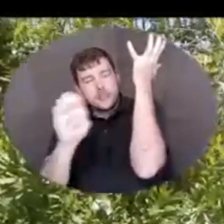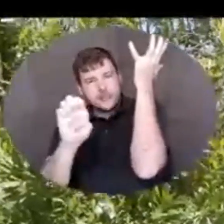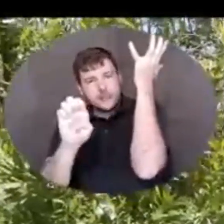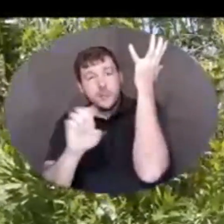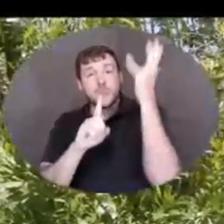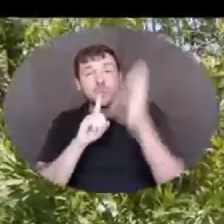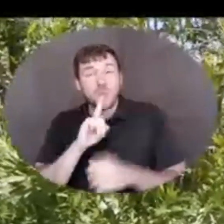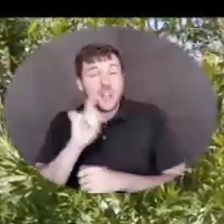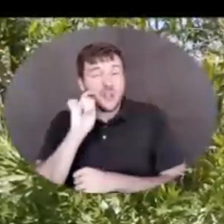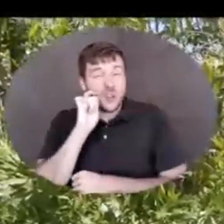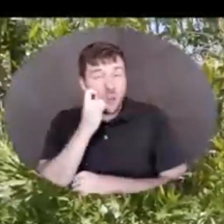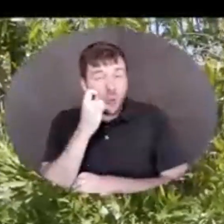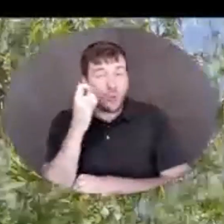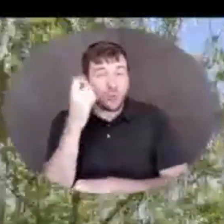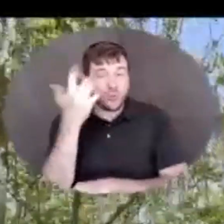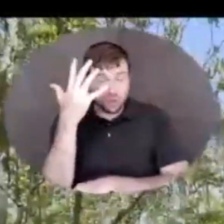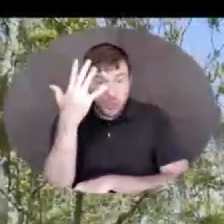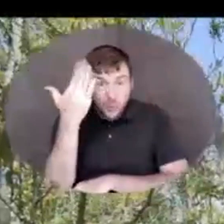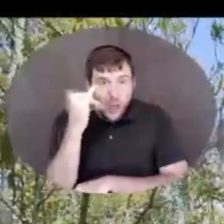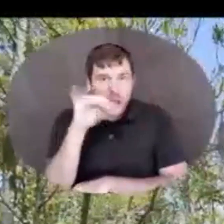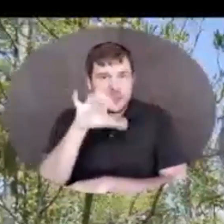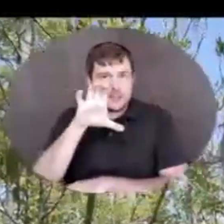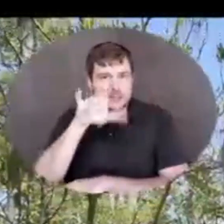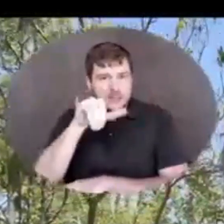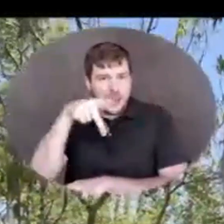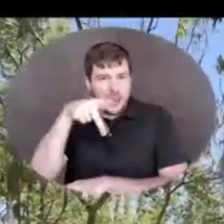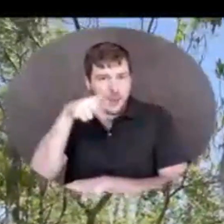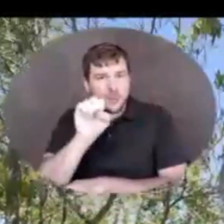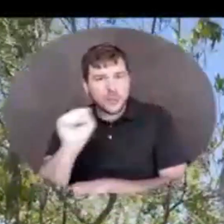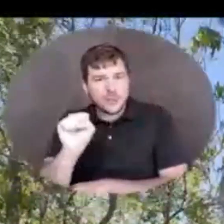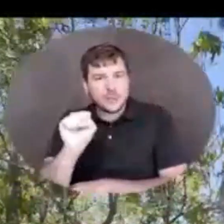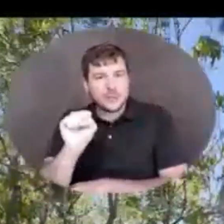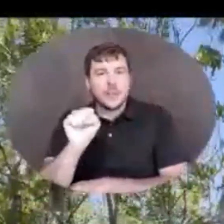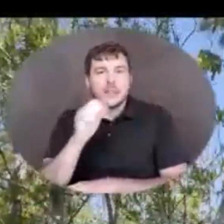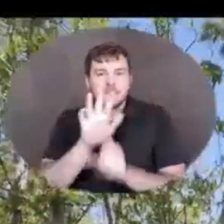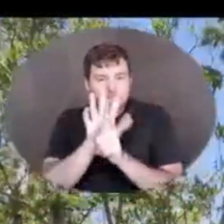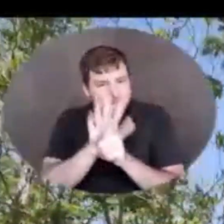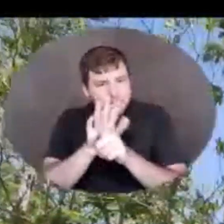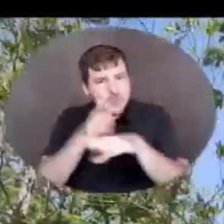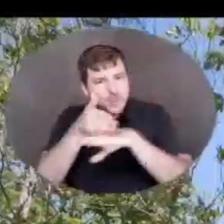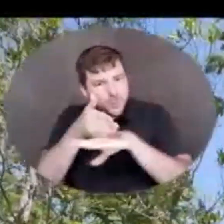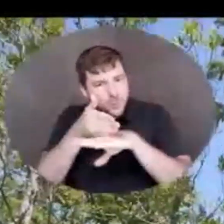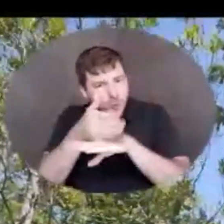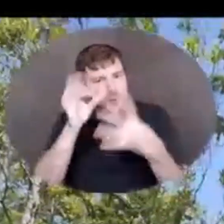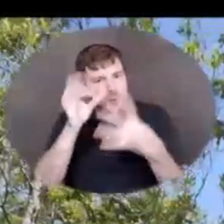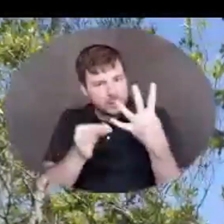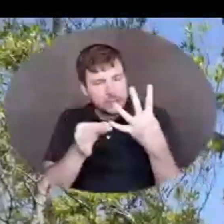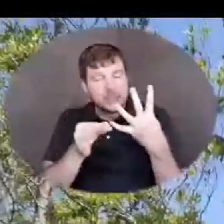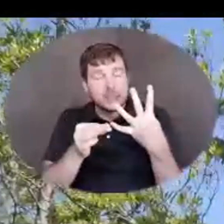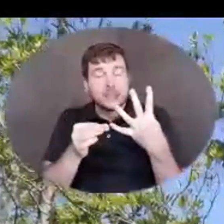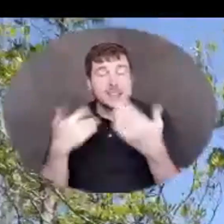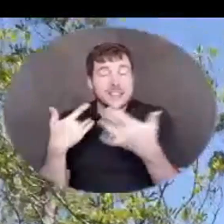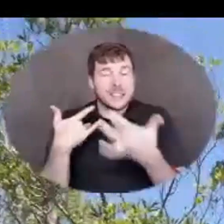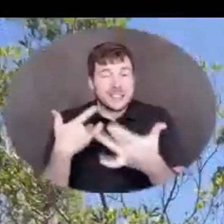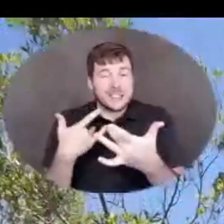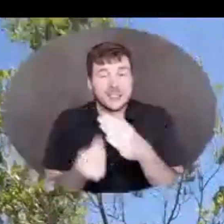cypress tree is that it's very good for lumber. It's something that's been harvested in the past very heavily. It grows fairly quickly, but it also grows